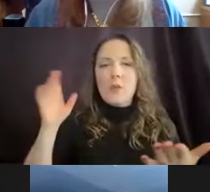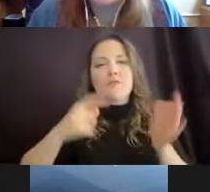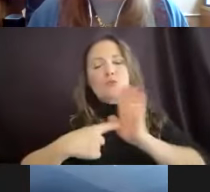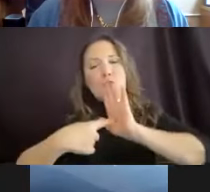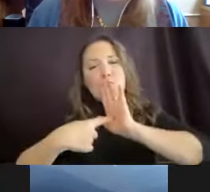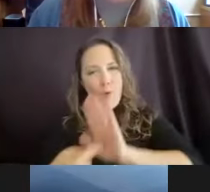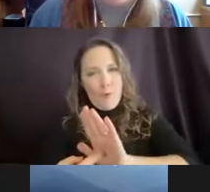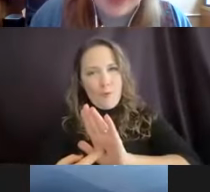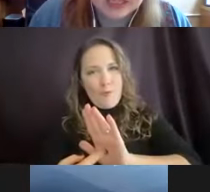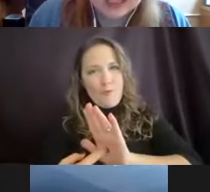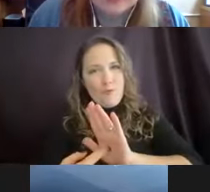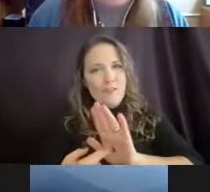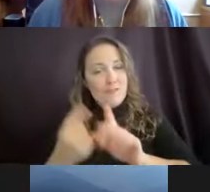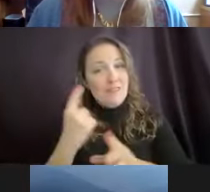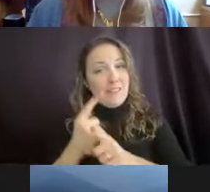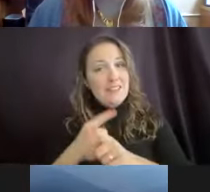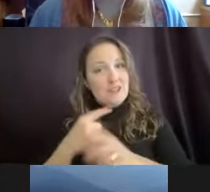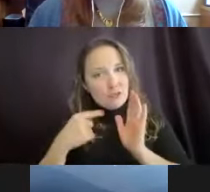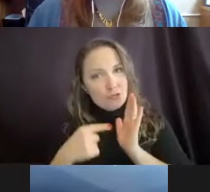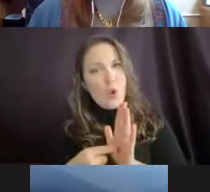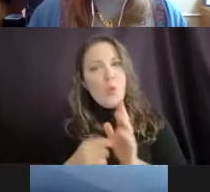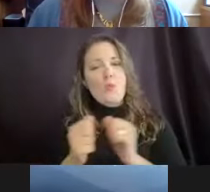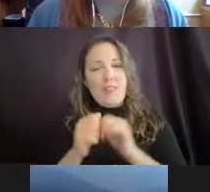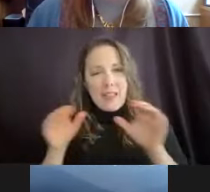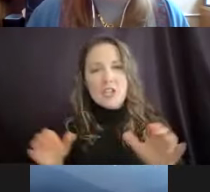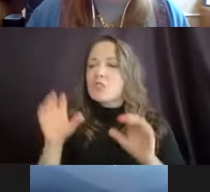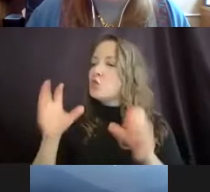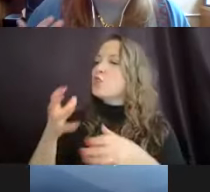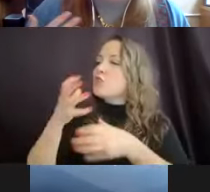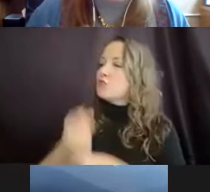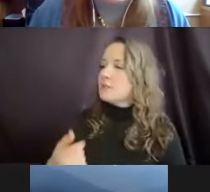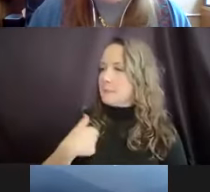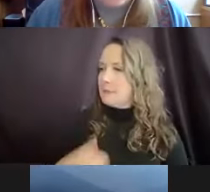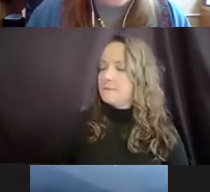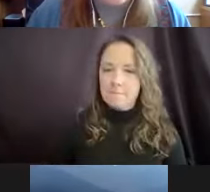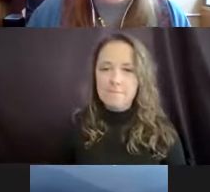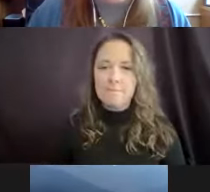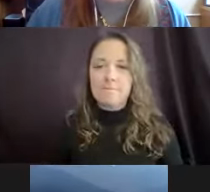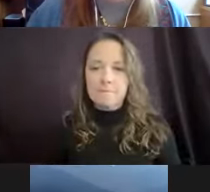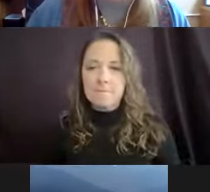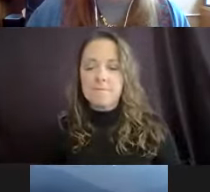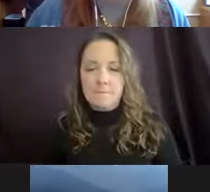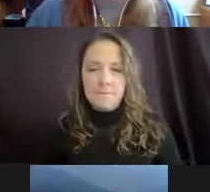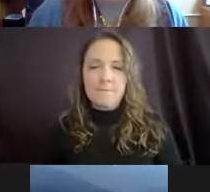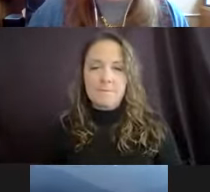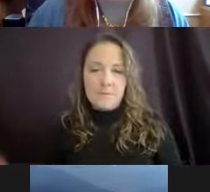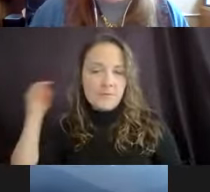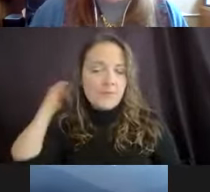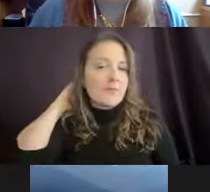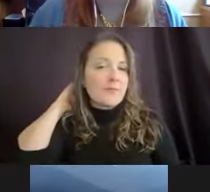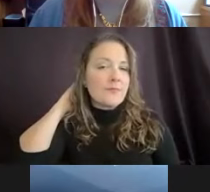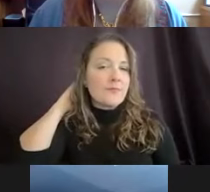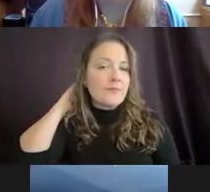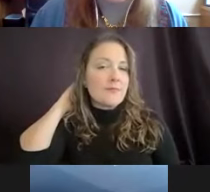unless you're backing that up with actions. Um, Trust depending on or showing that